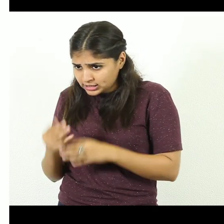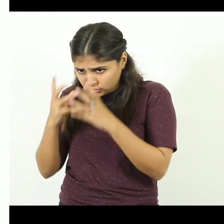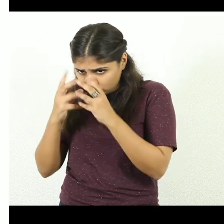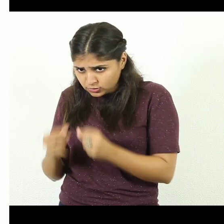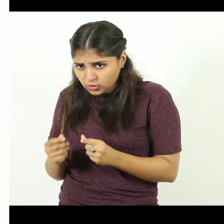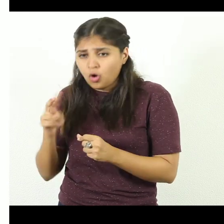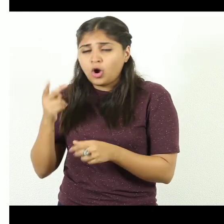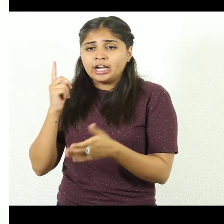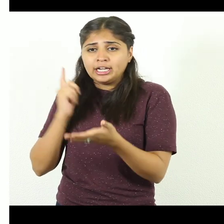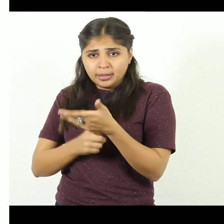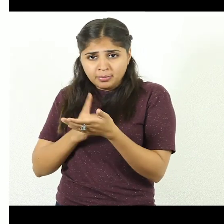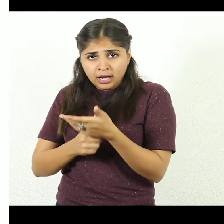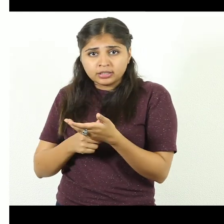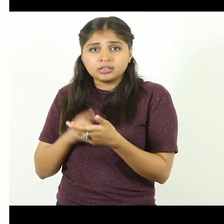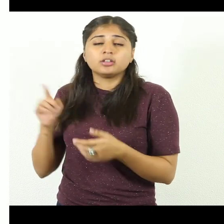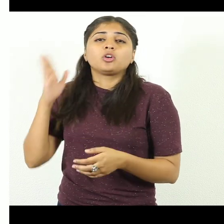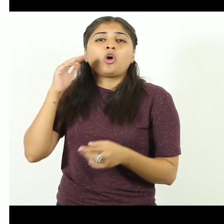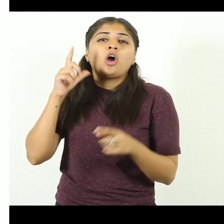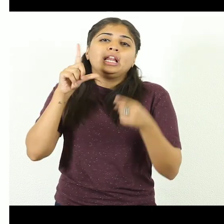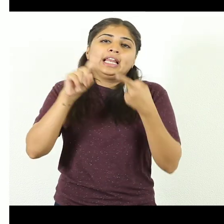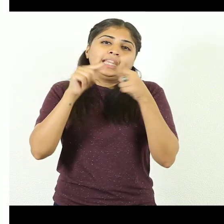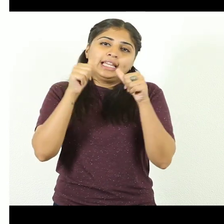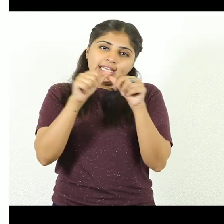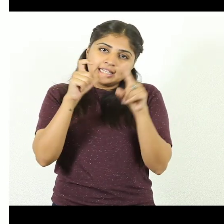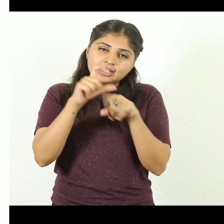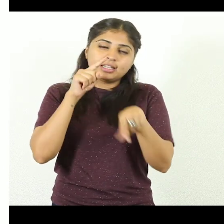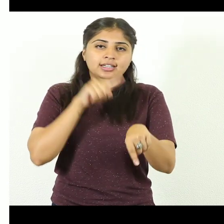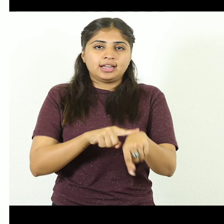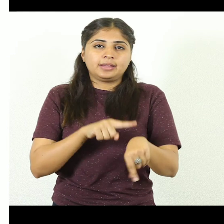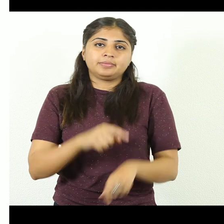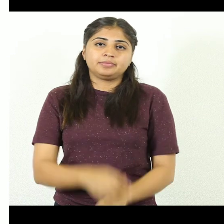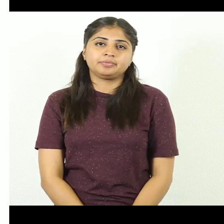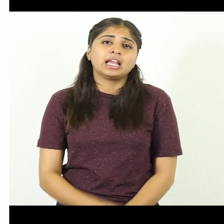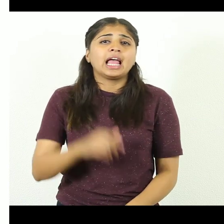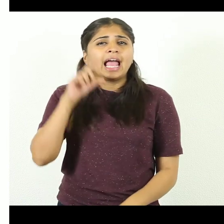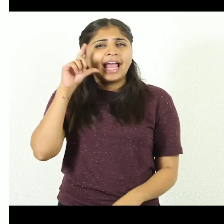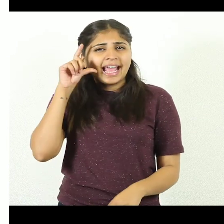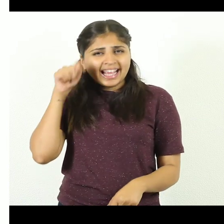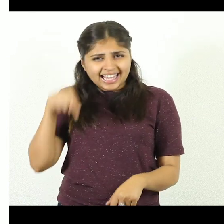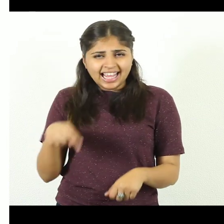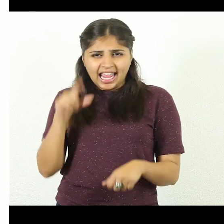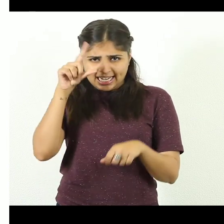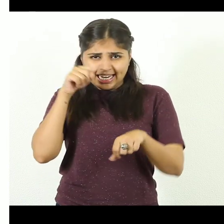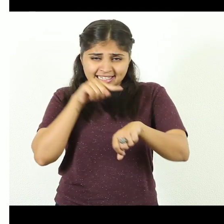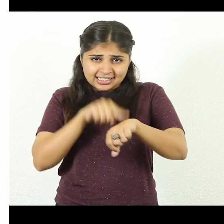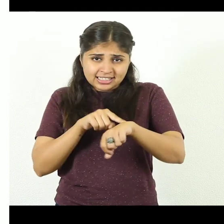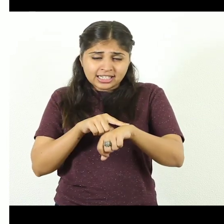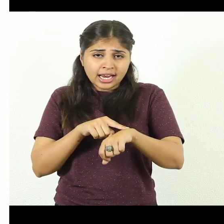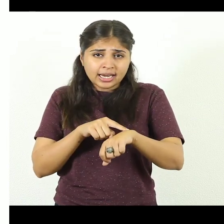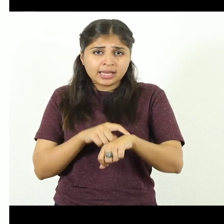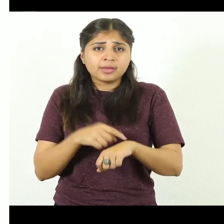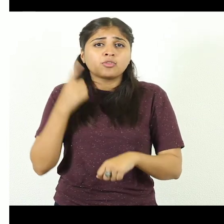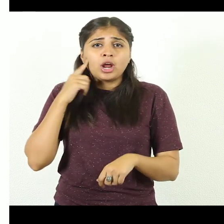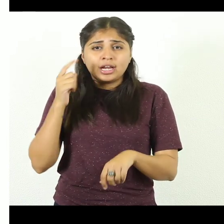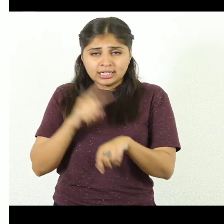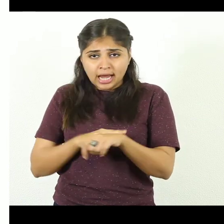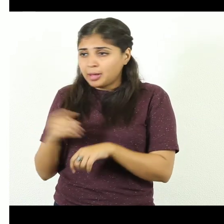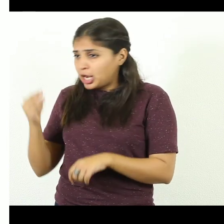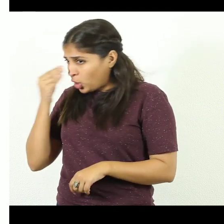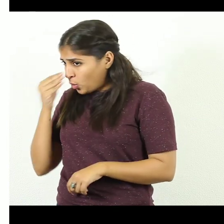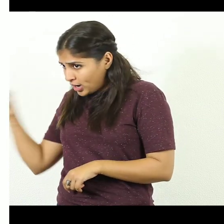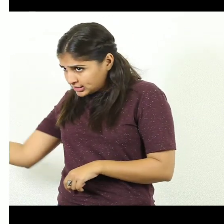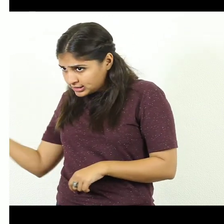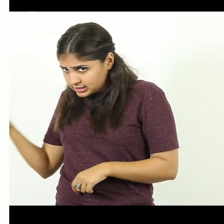request or demand is known as lead time. Lead time is generally considered as the time between the customer's